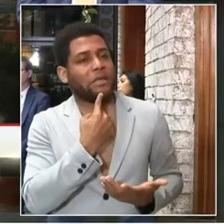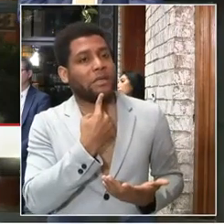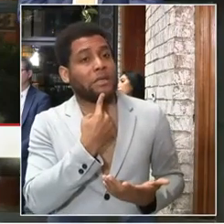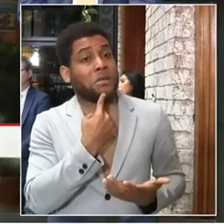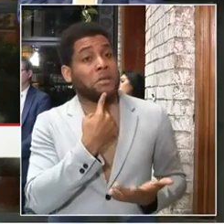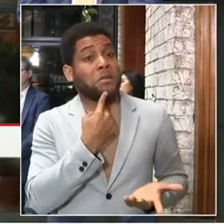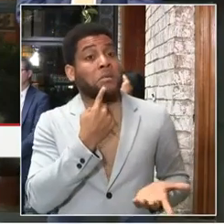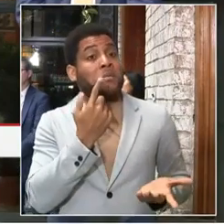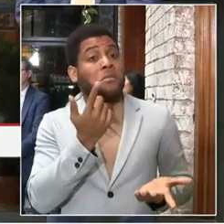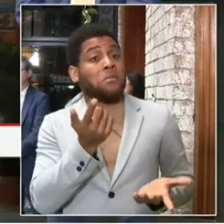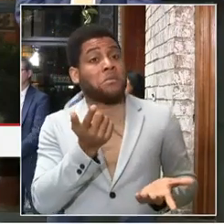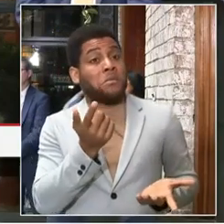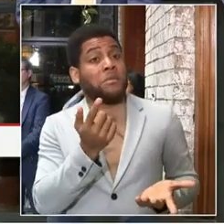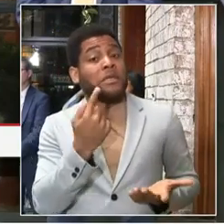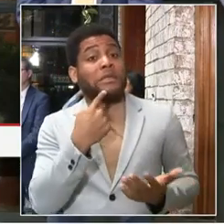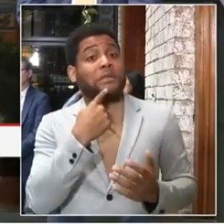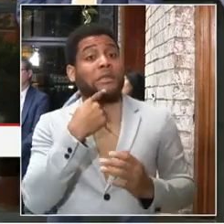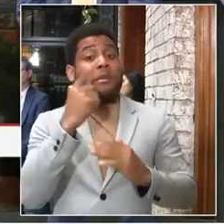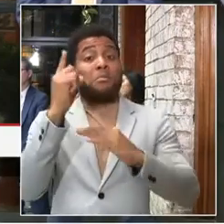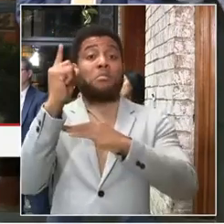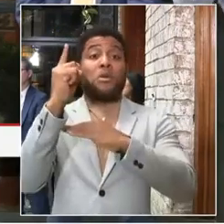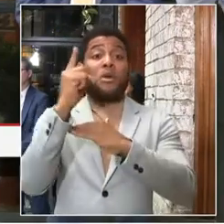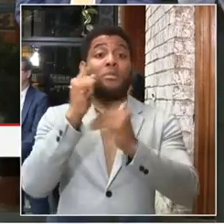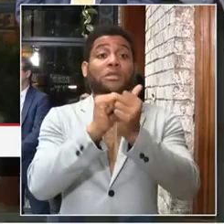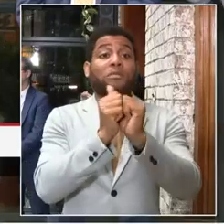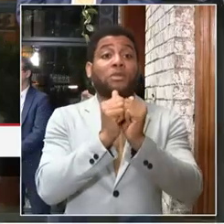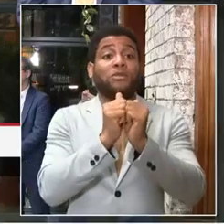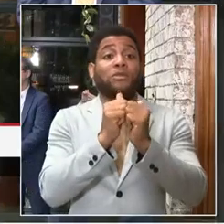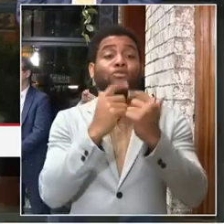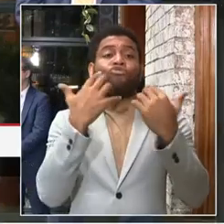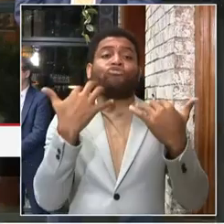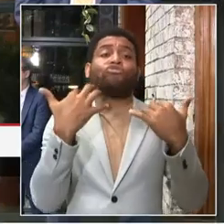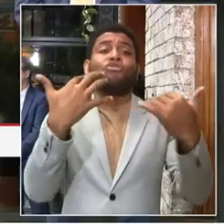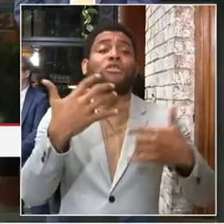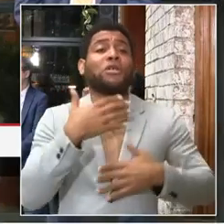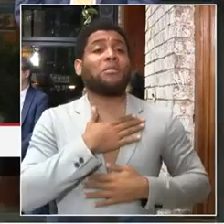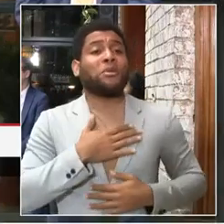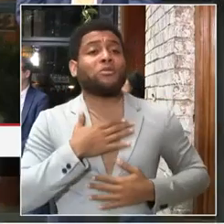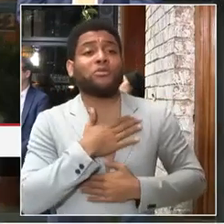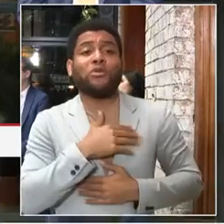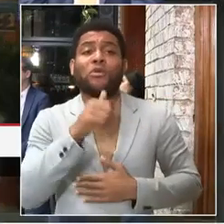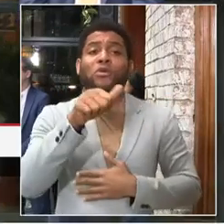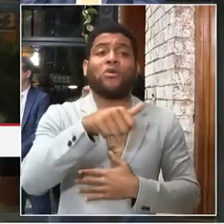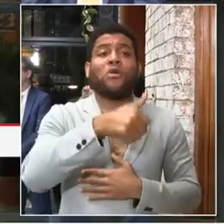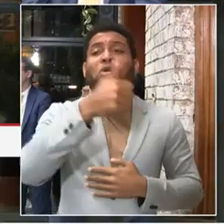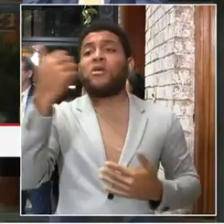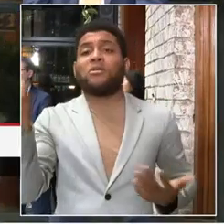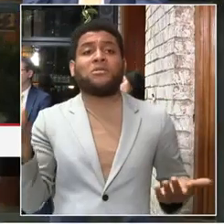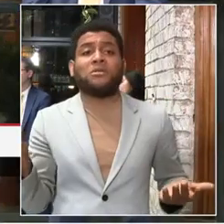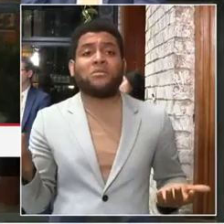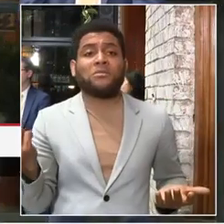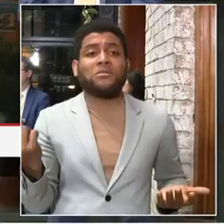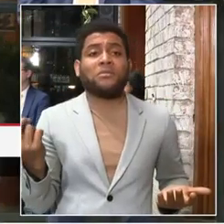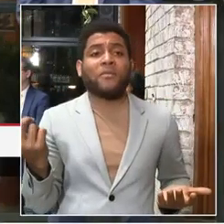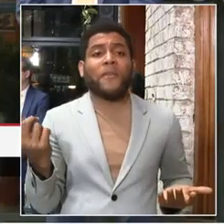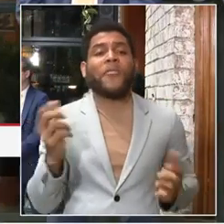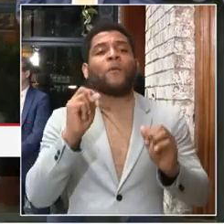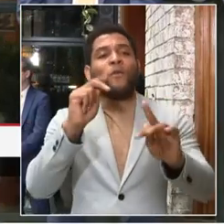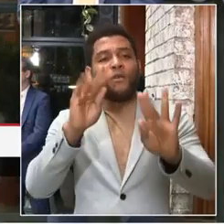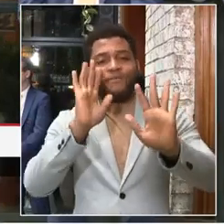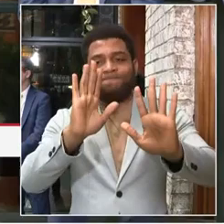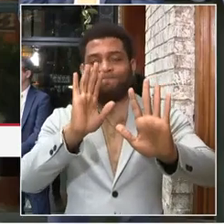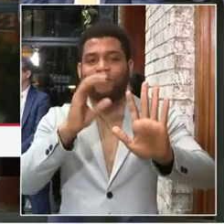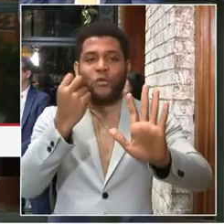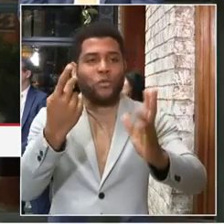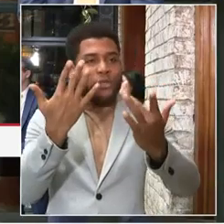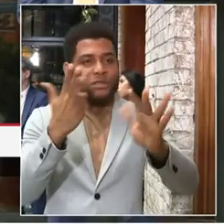mean, Monumental suggested an arena, right? Like an entertainment video, something else. Like, Oh, just saying, let do me not say, close the door on Monumental. no, we haven't